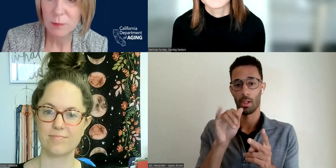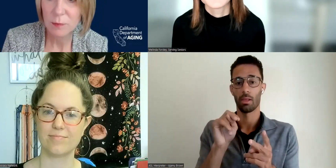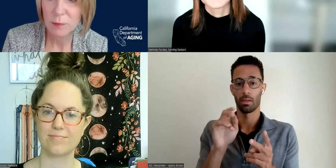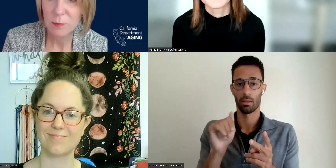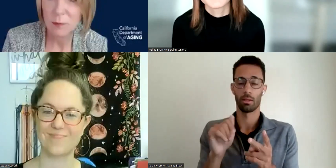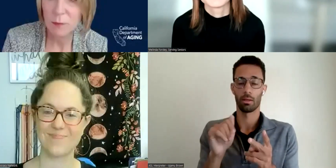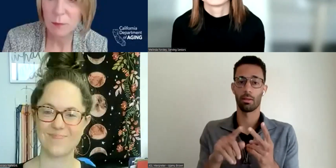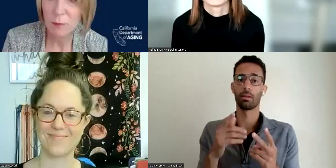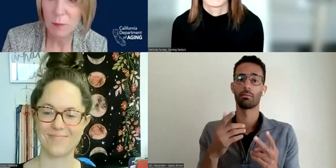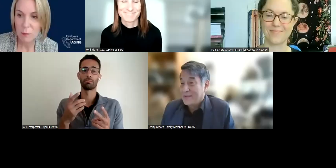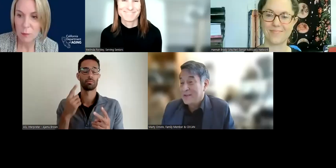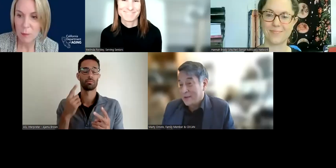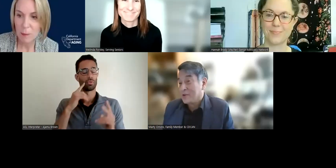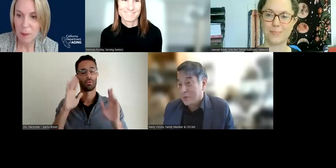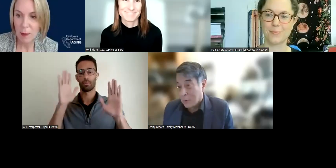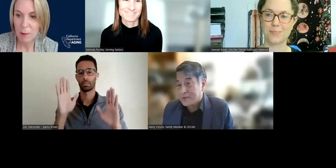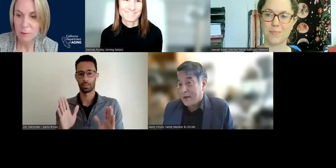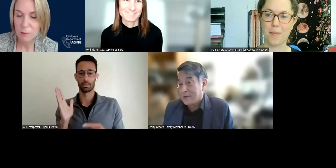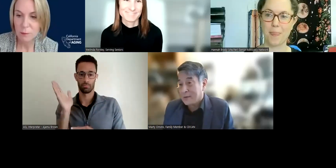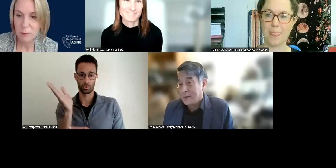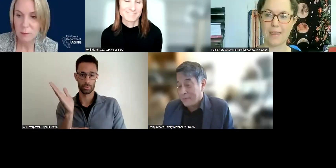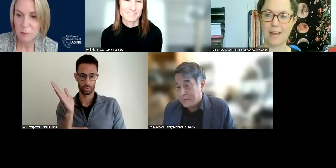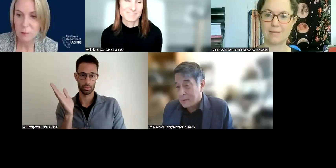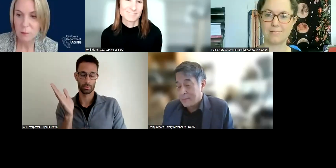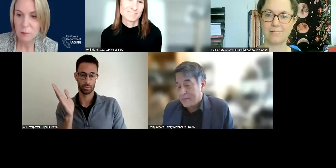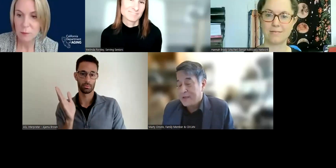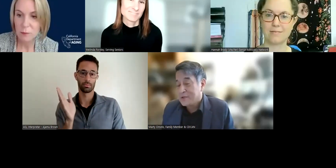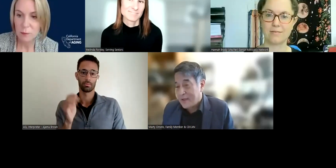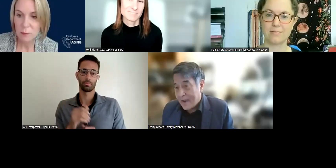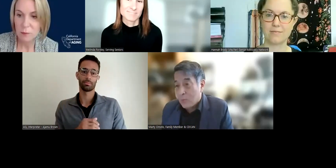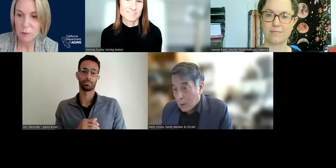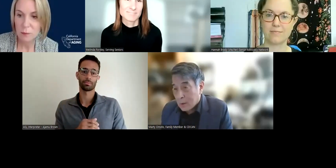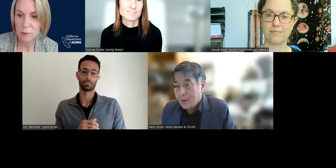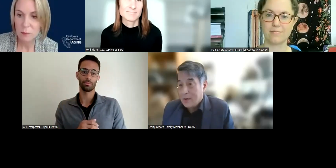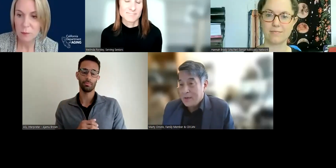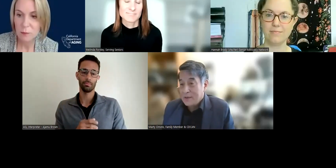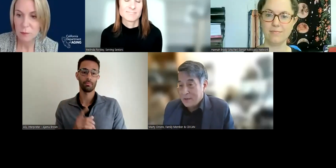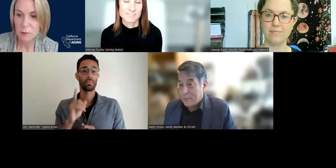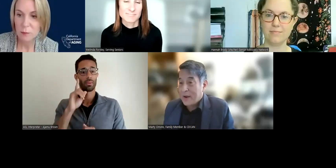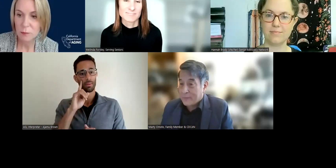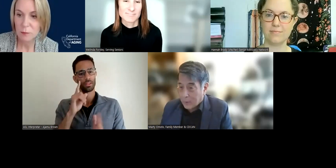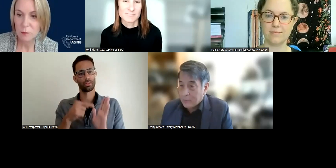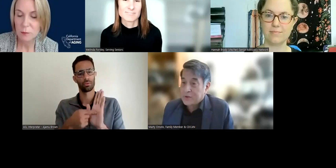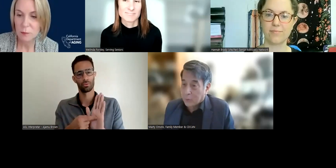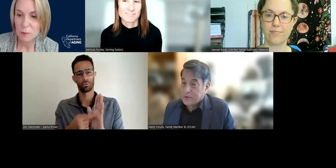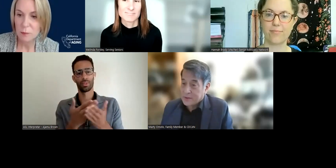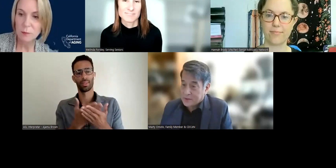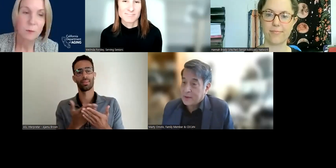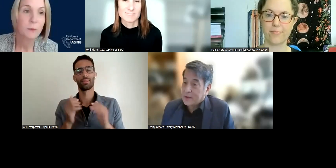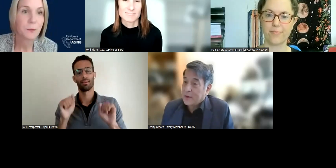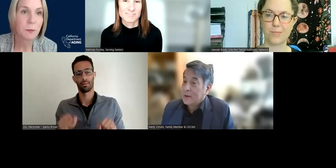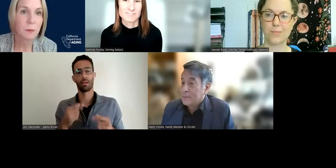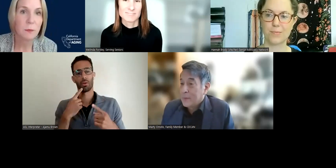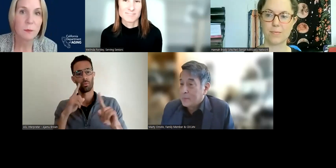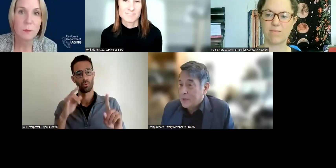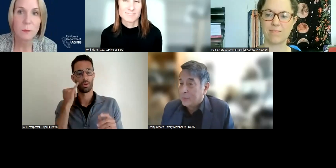hopeful presentation. And I think it underscores that, you know, things can work if we have the right resources